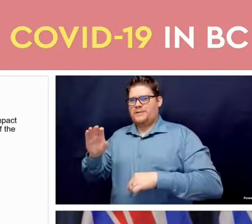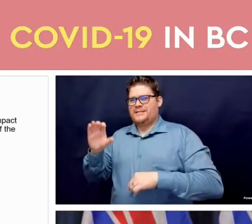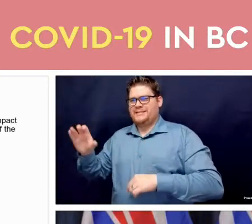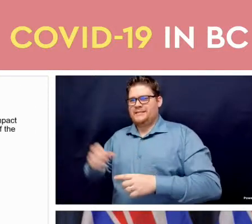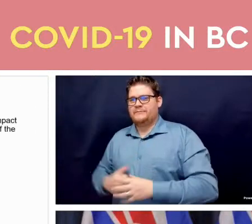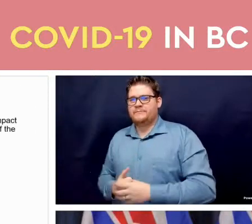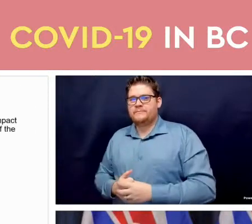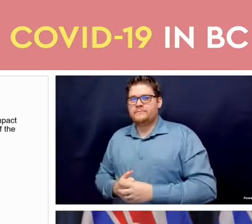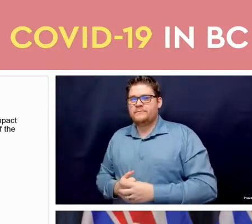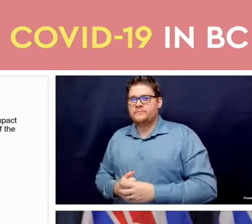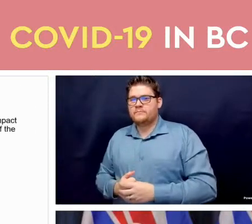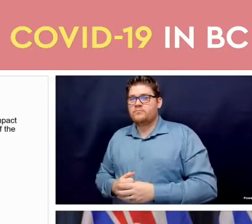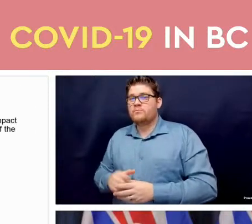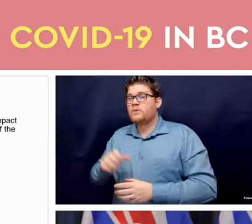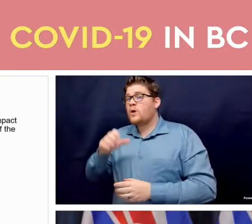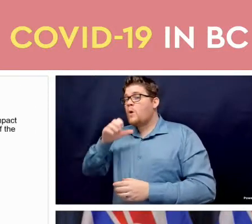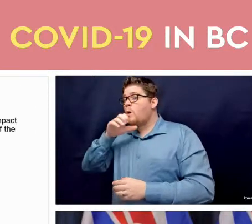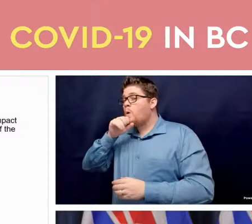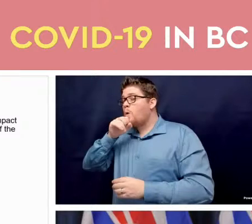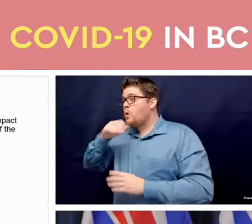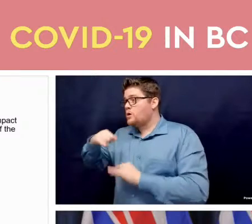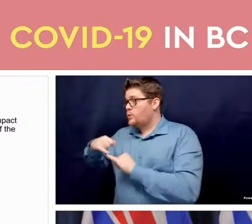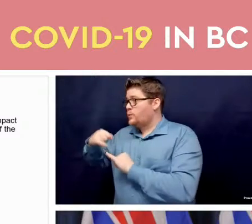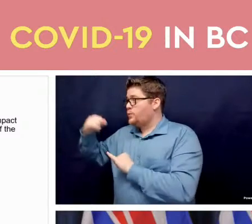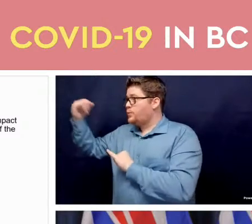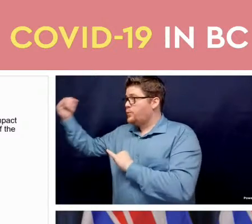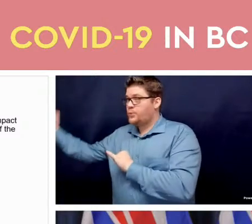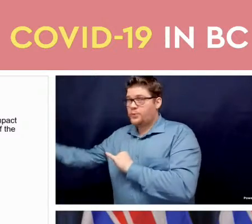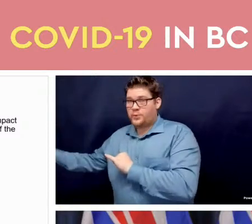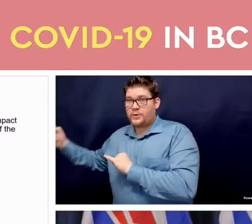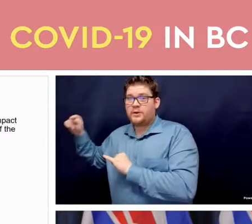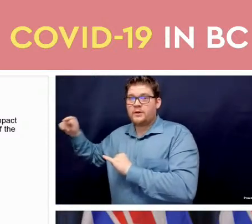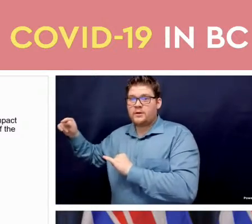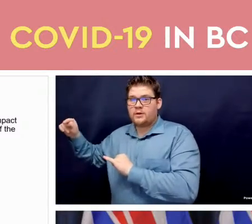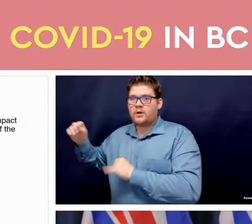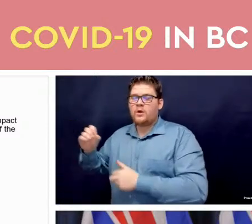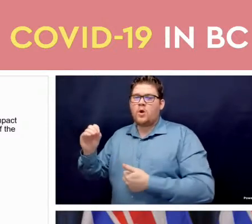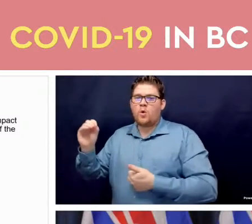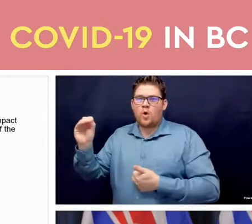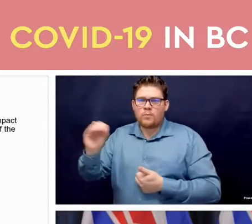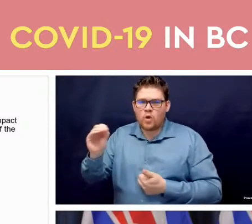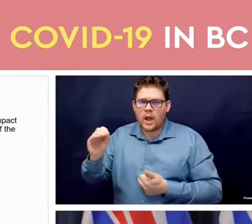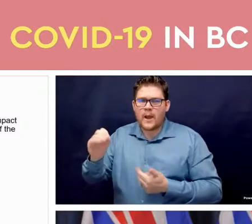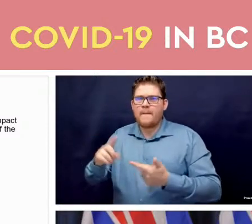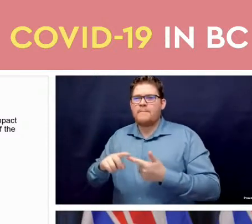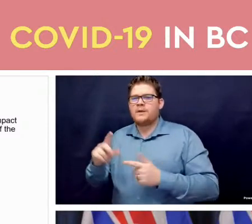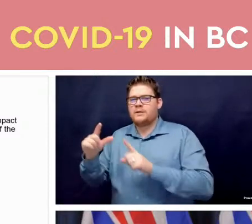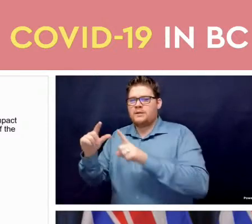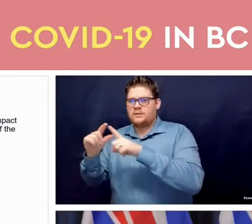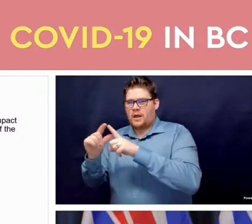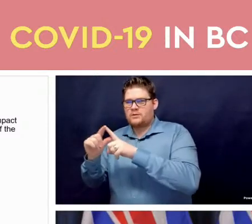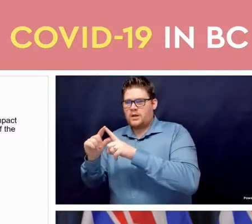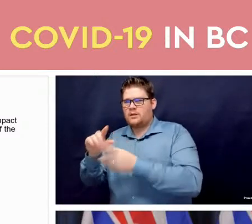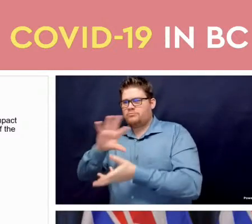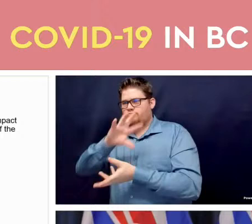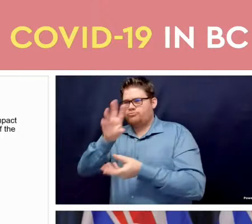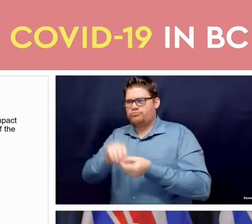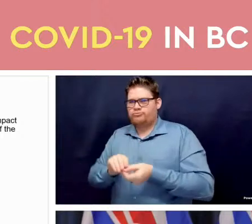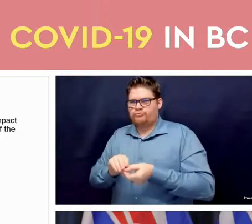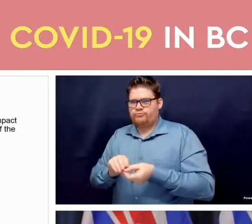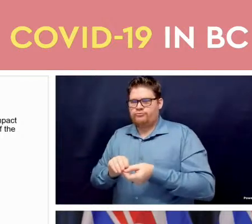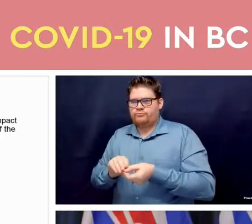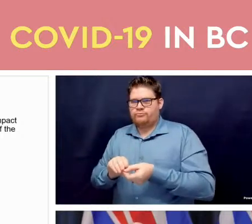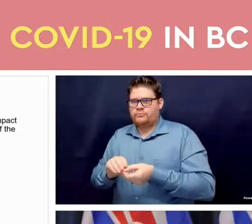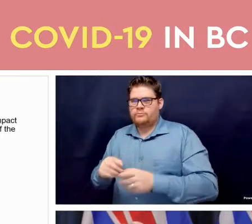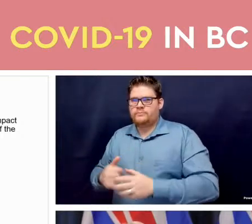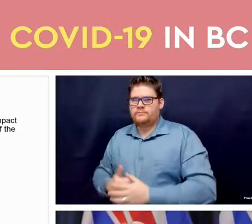we're seeing is that our new admissions to hospital on a daily basis are likely to peak between January 15th and